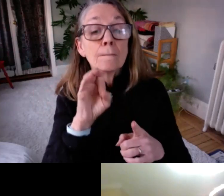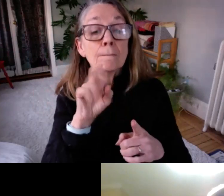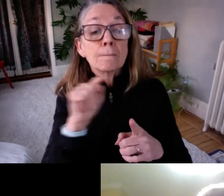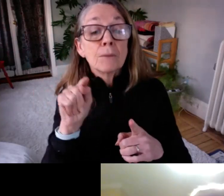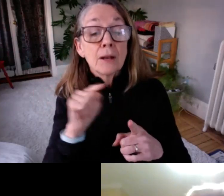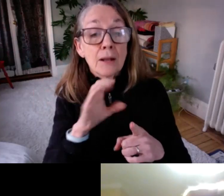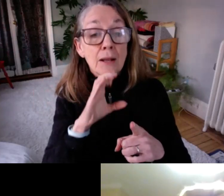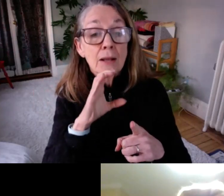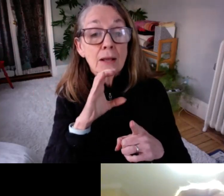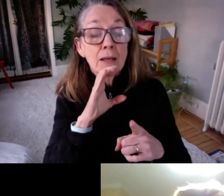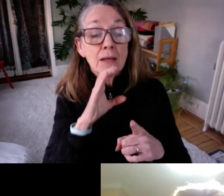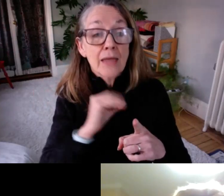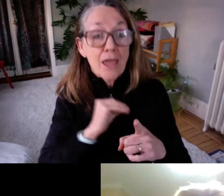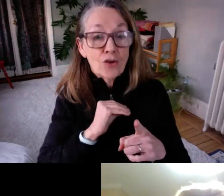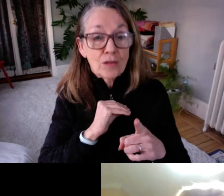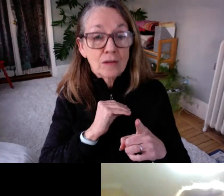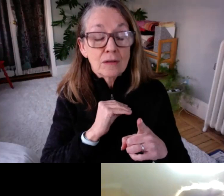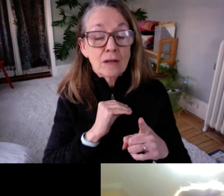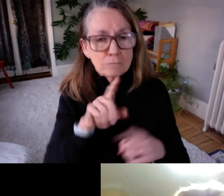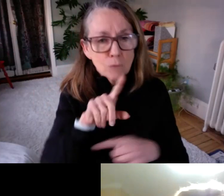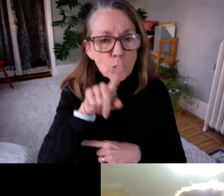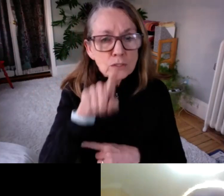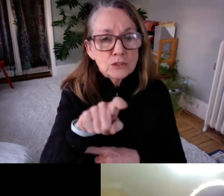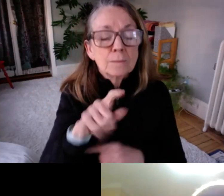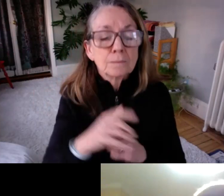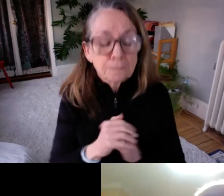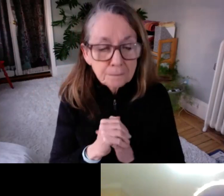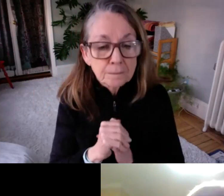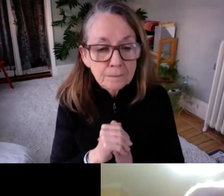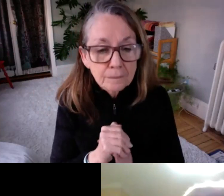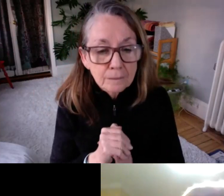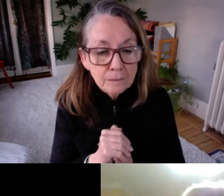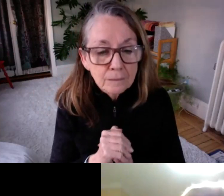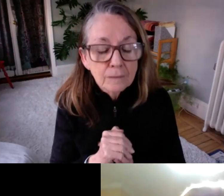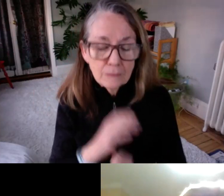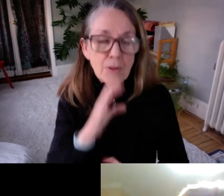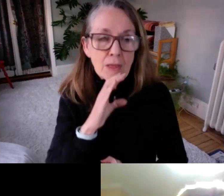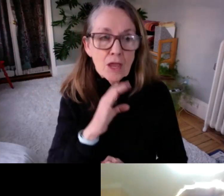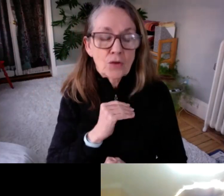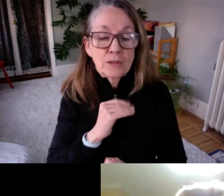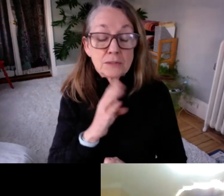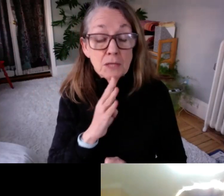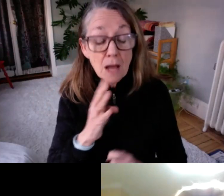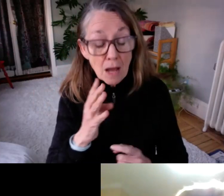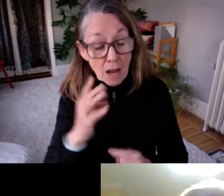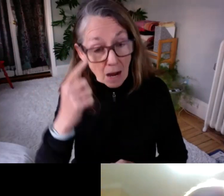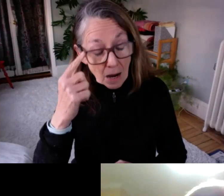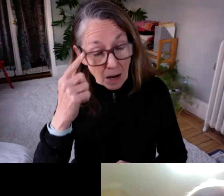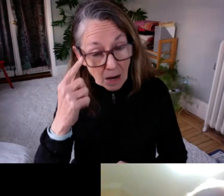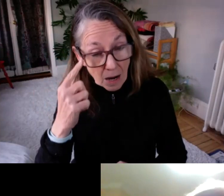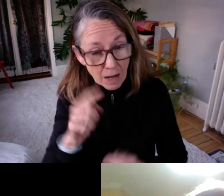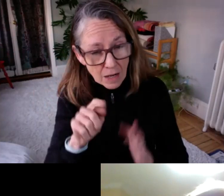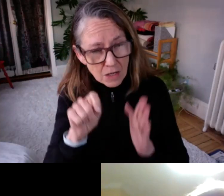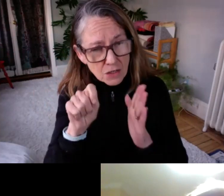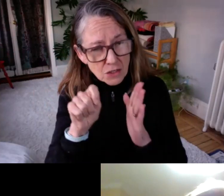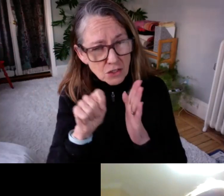do have one question. I don't, Yes. this is Carolyn speaking. I don't believe that Thomas Darden was